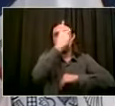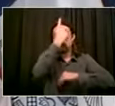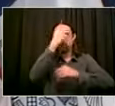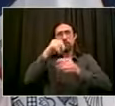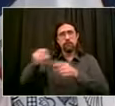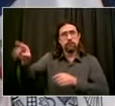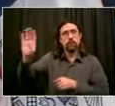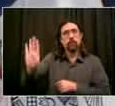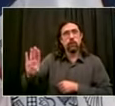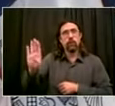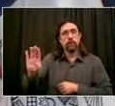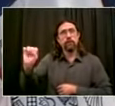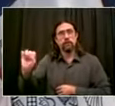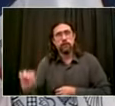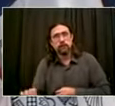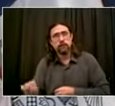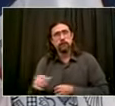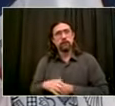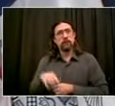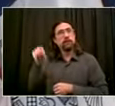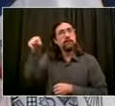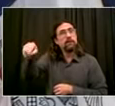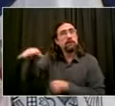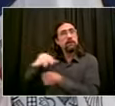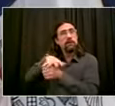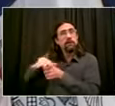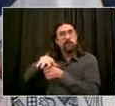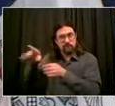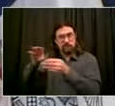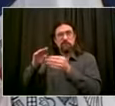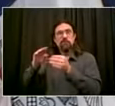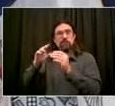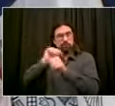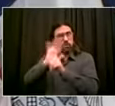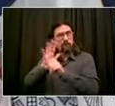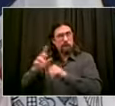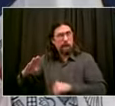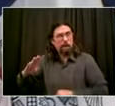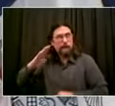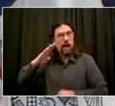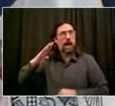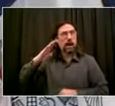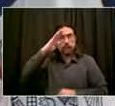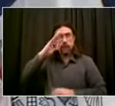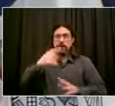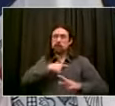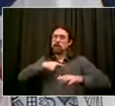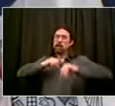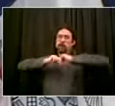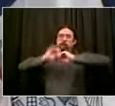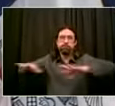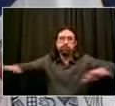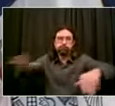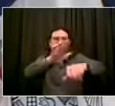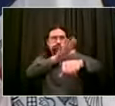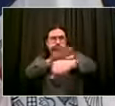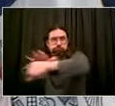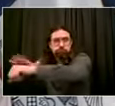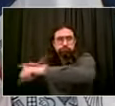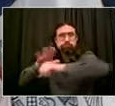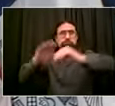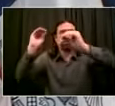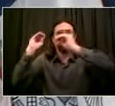see in the red and orange zones more and more people wearing masks, more and more people practicing social distancing. That really helps unto itself.